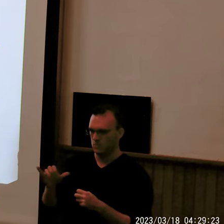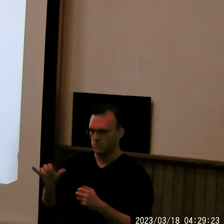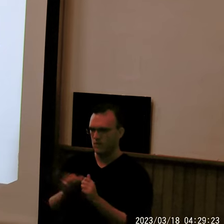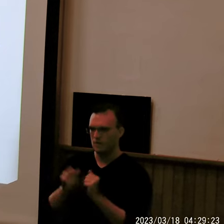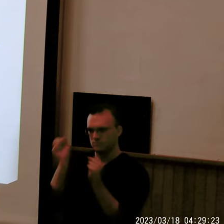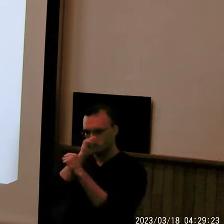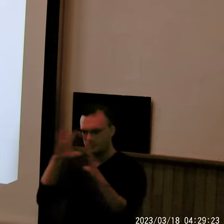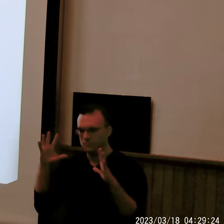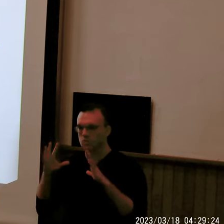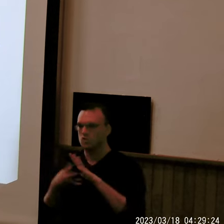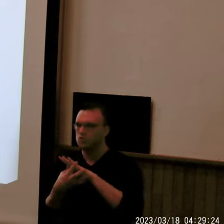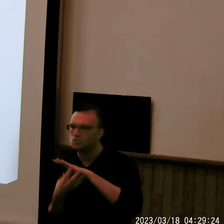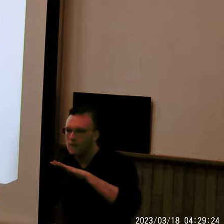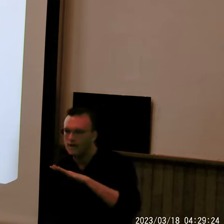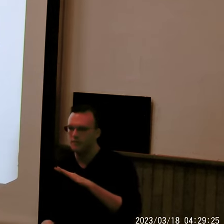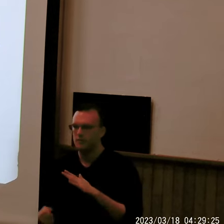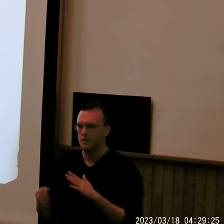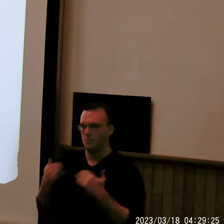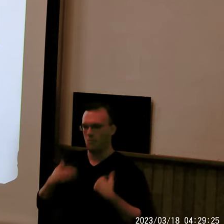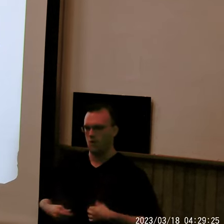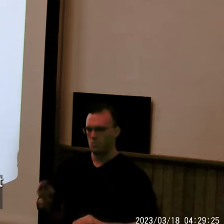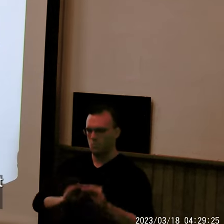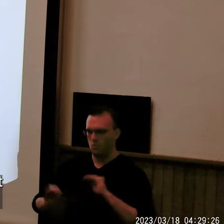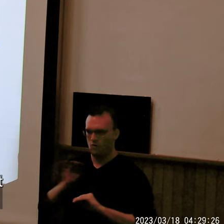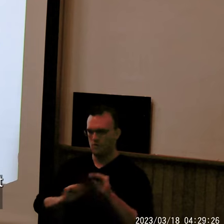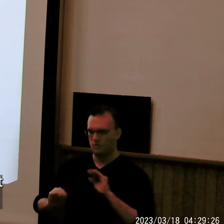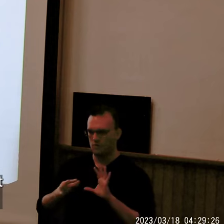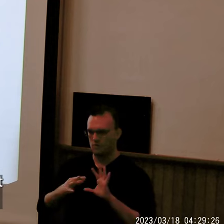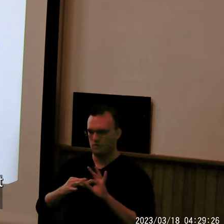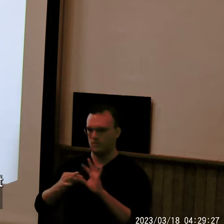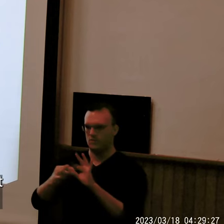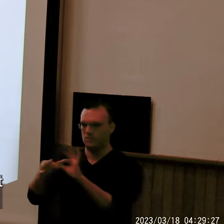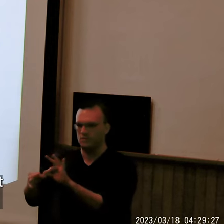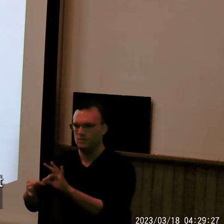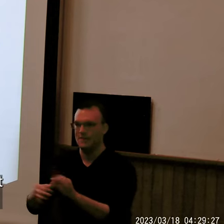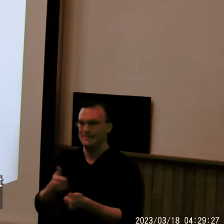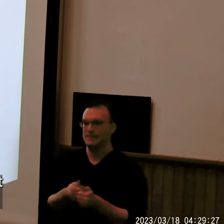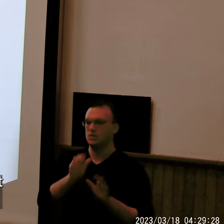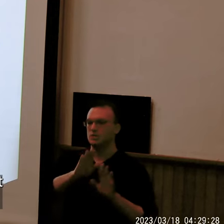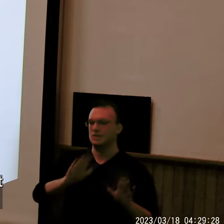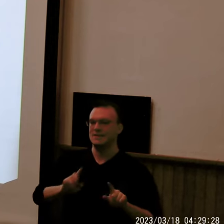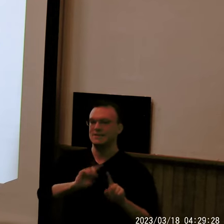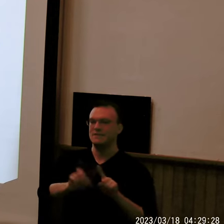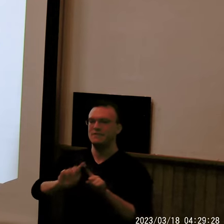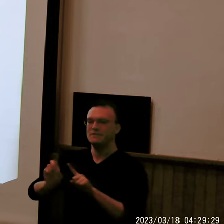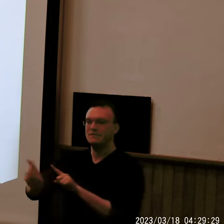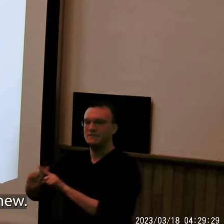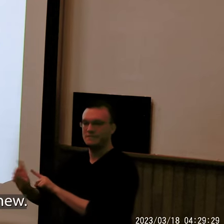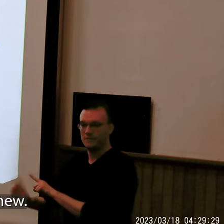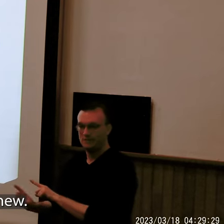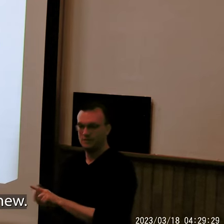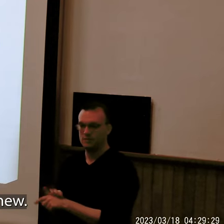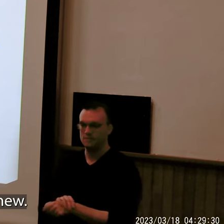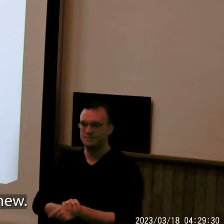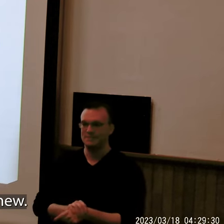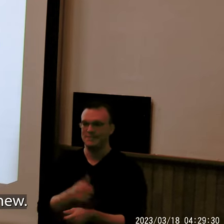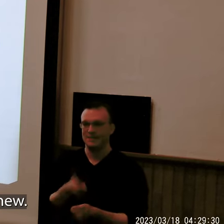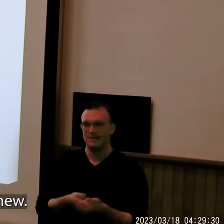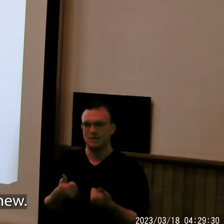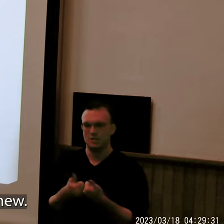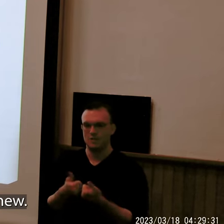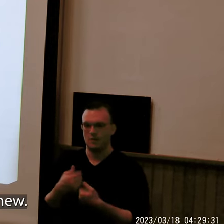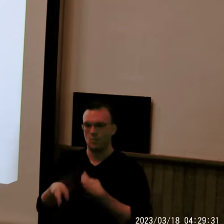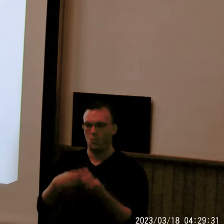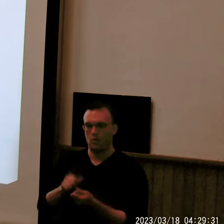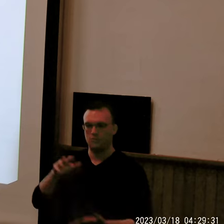they imagine gravity and the movement of bodies. Each of these things is different in each different game. With each game, a world